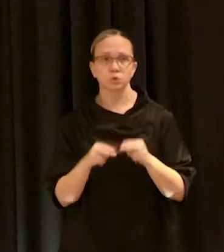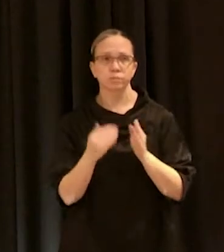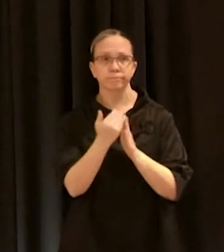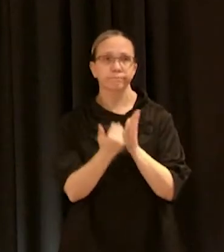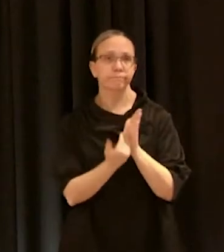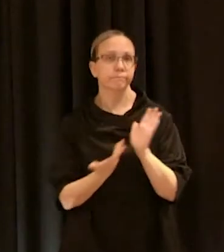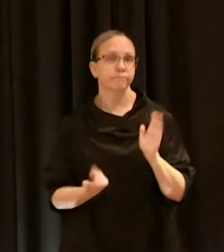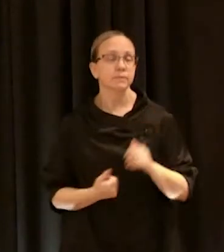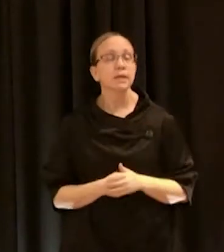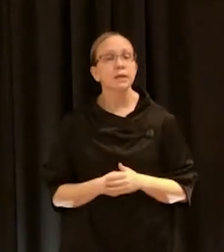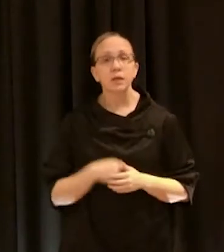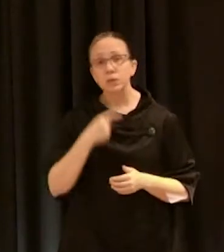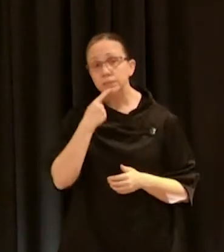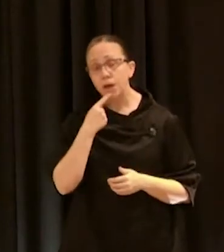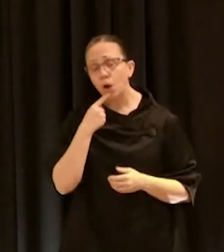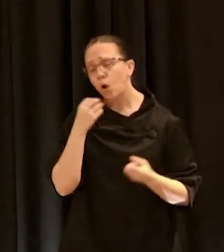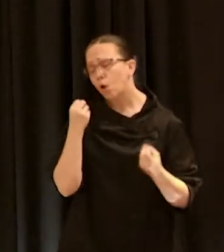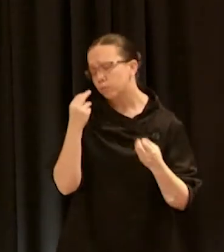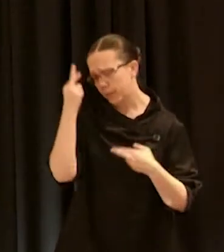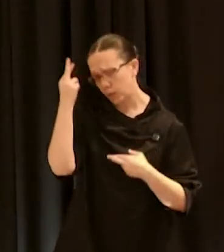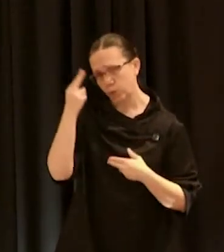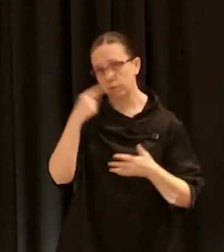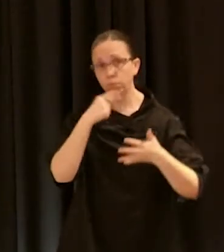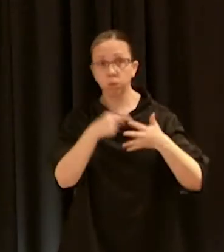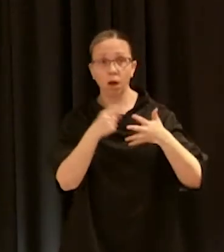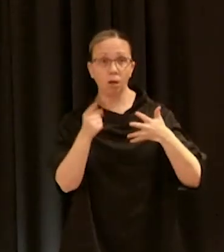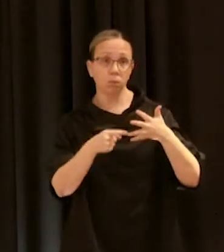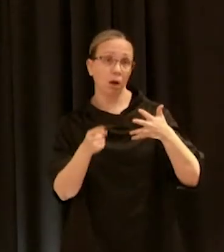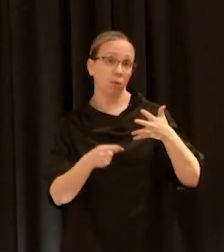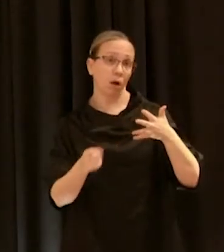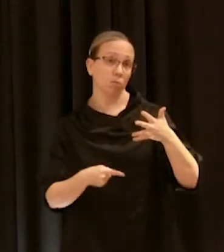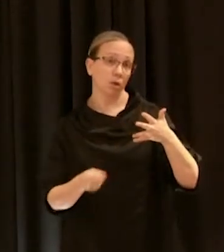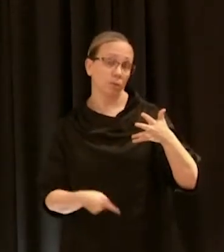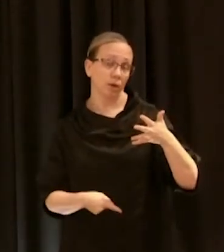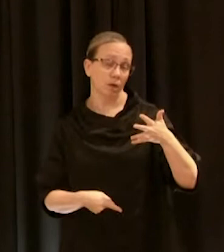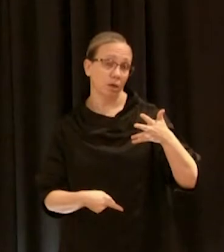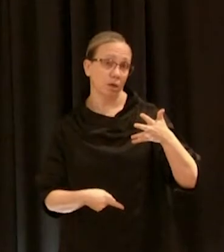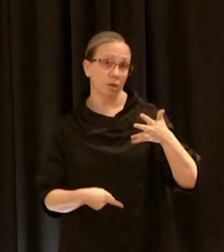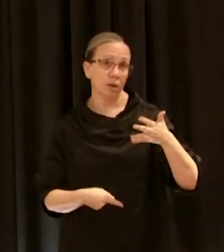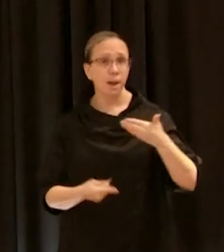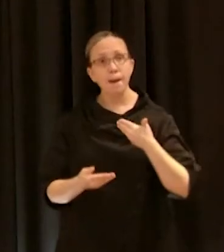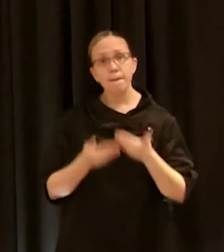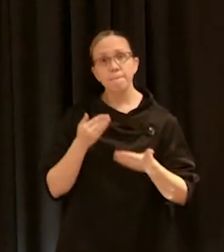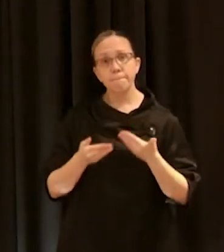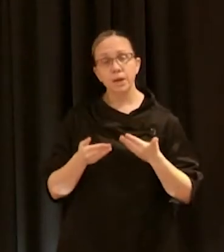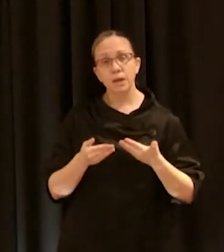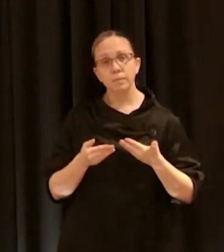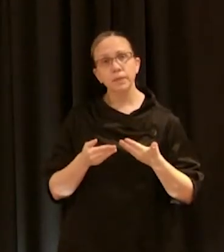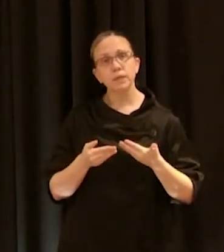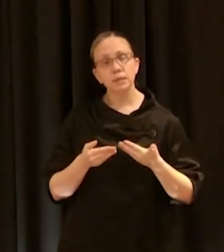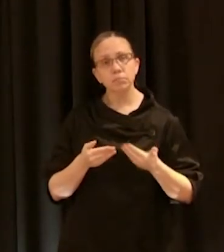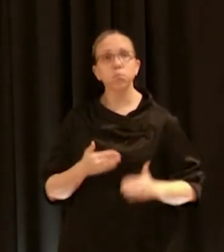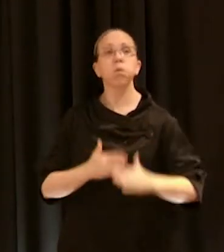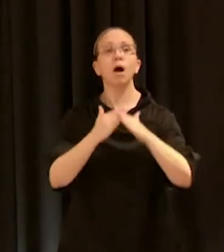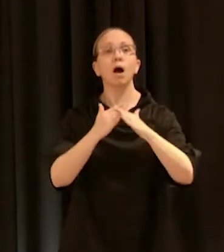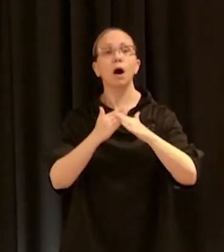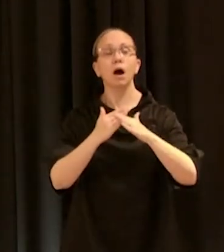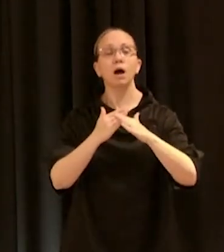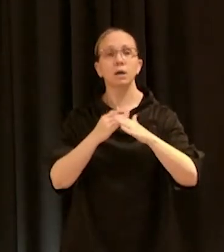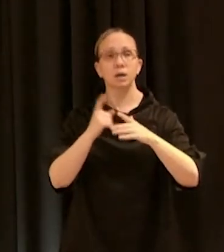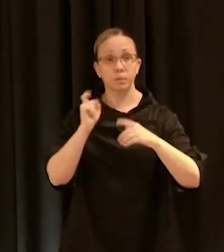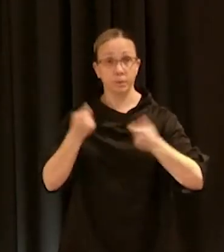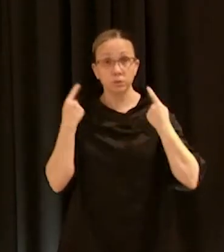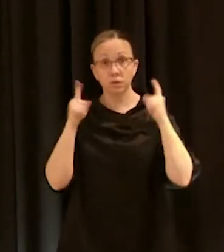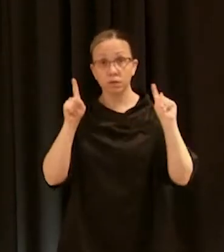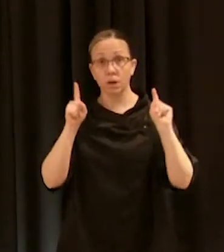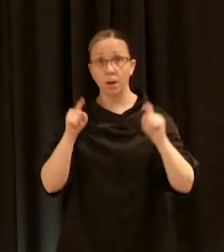tonight. We can say, well, there's many reasons for this and there's many reasons for that. And there may be hurdles you have to jump. That's why my title is